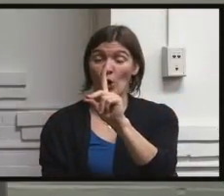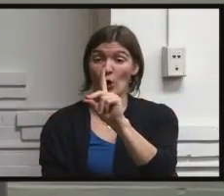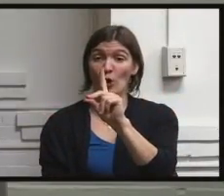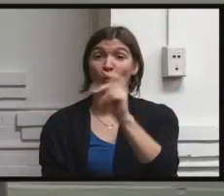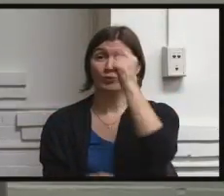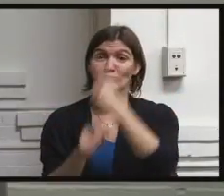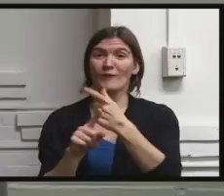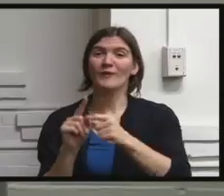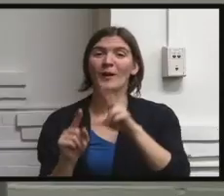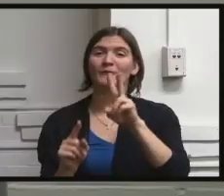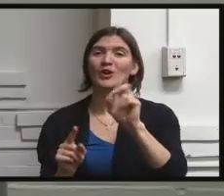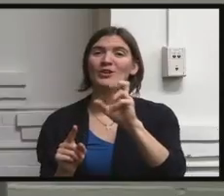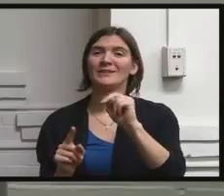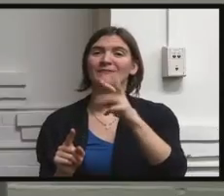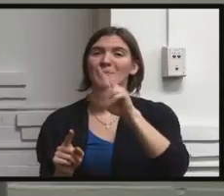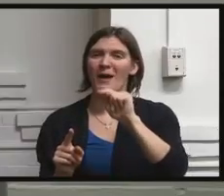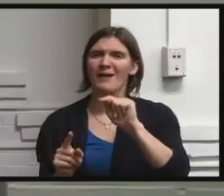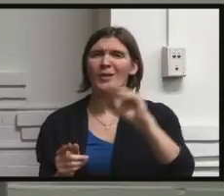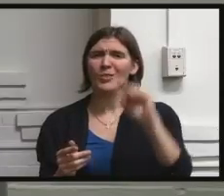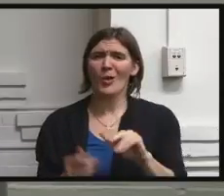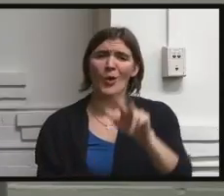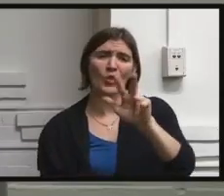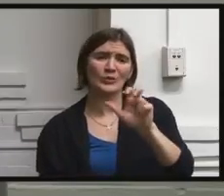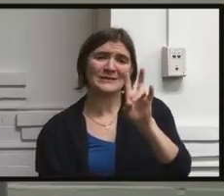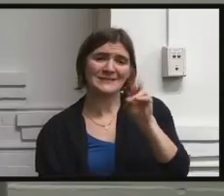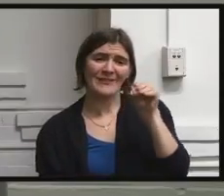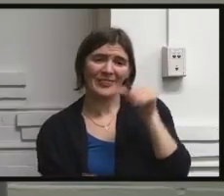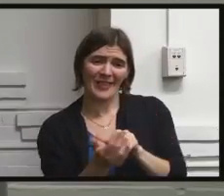Vermont was a low bidder for